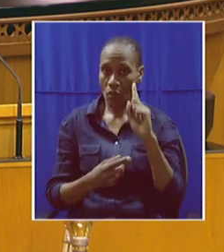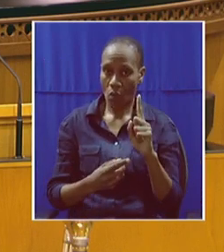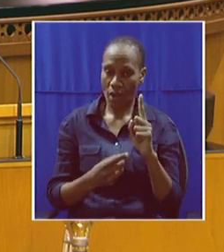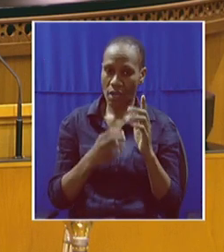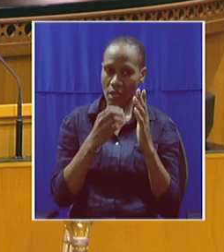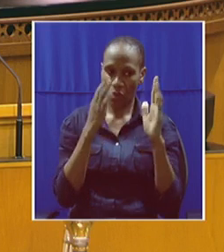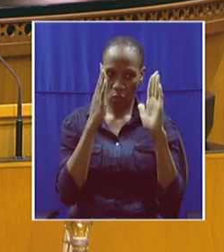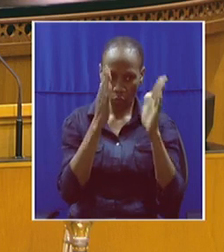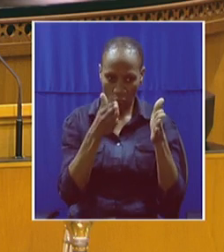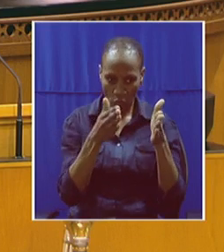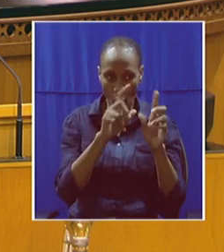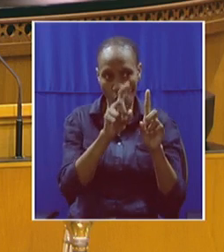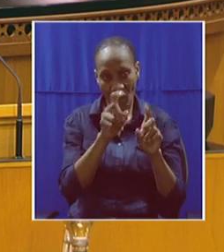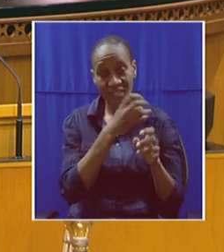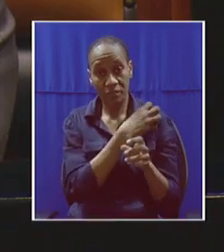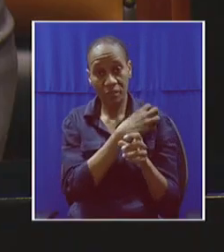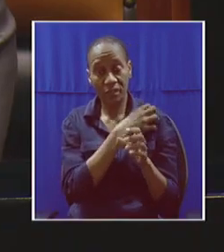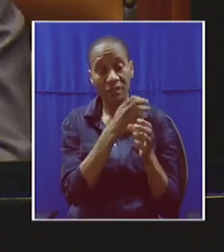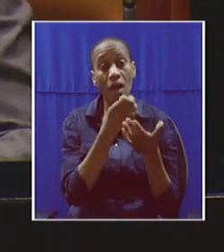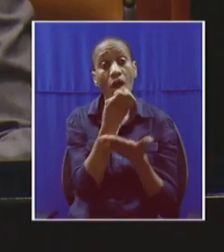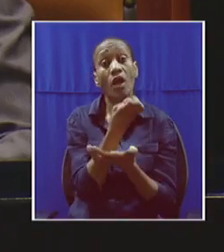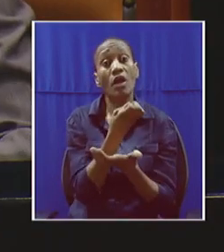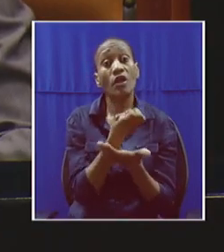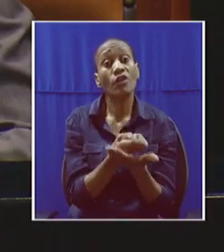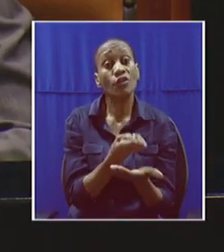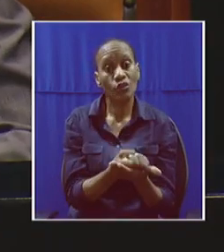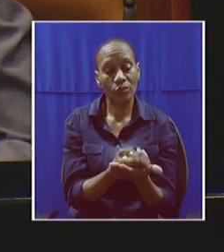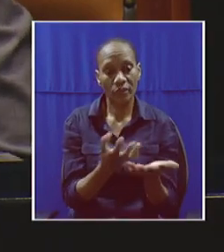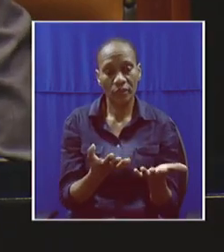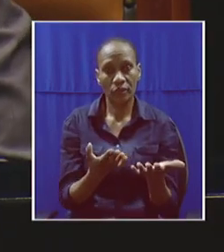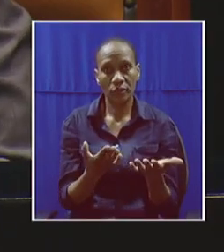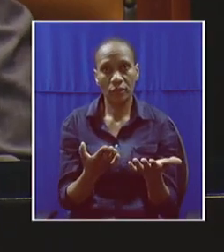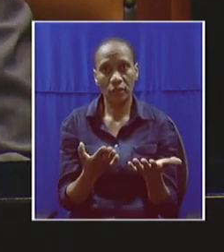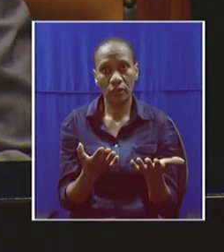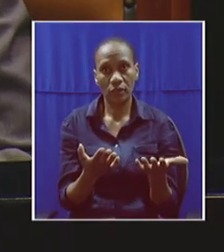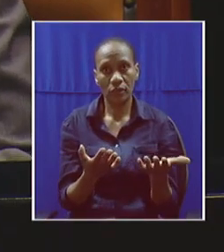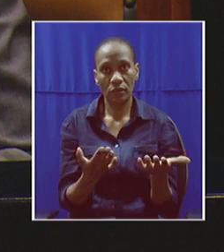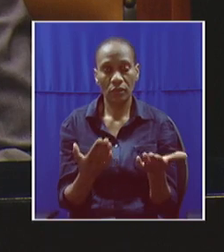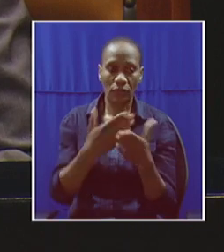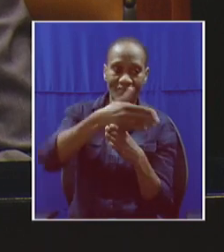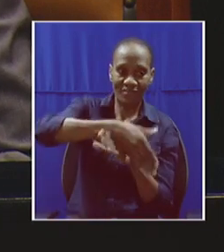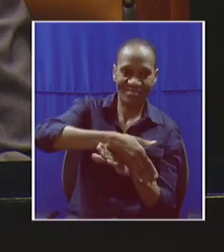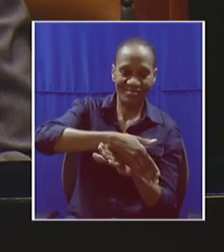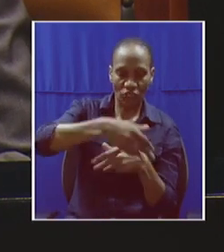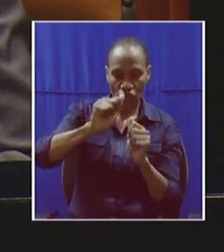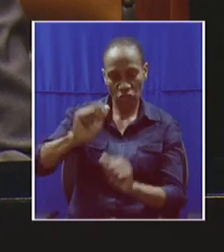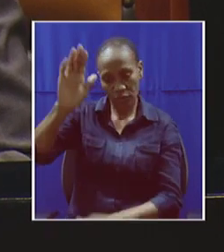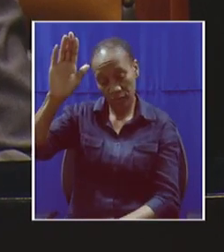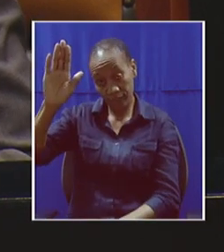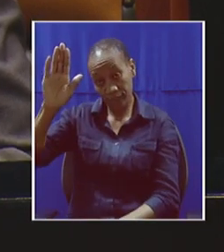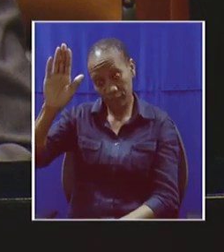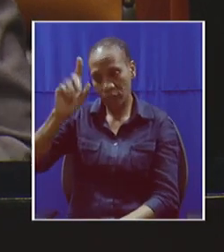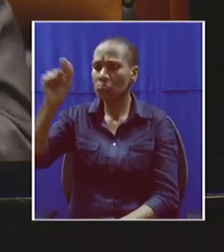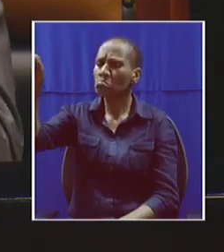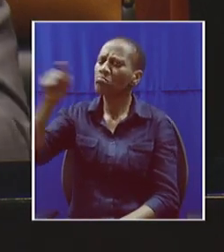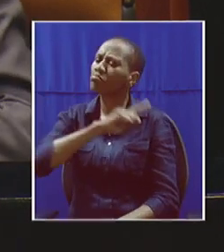ministers in cluster four economics members before we proceed yes honorable member while you